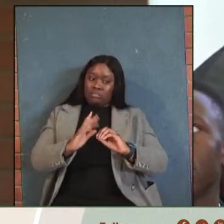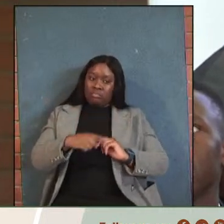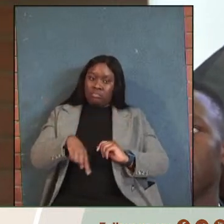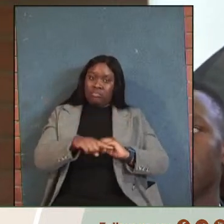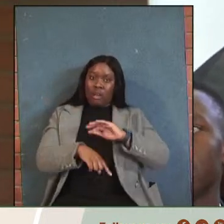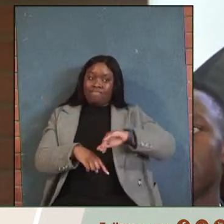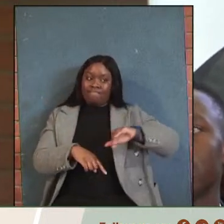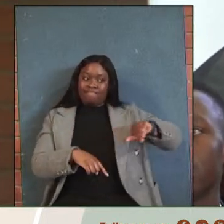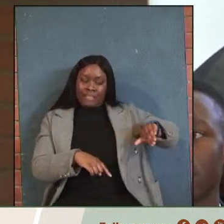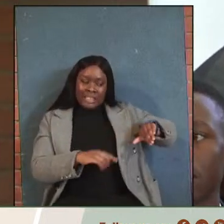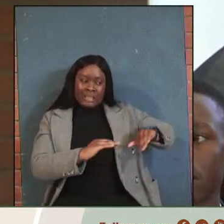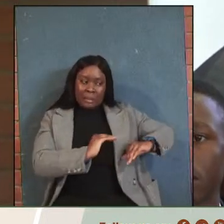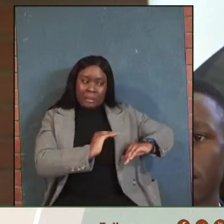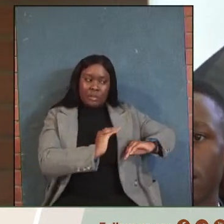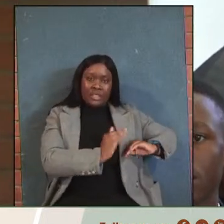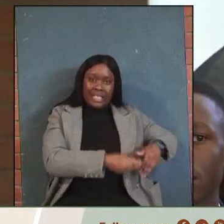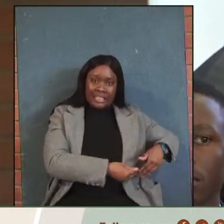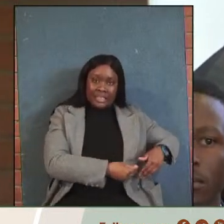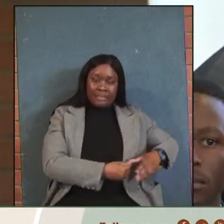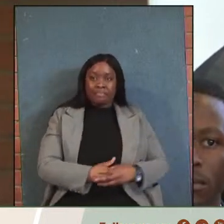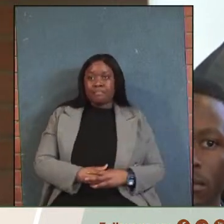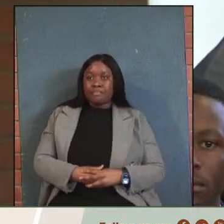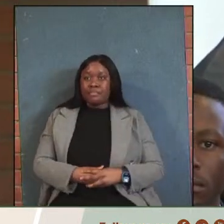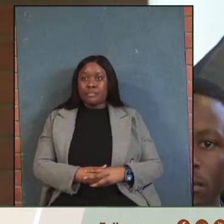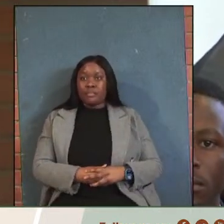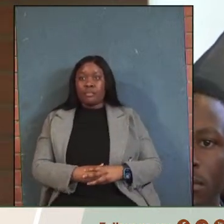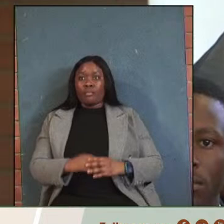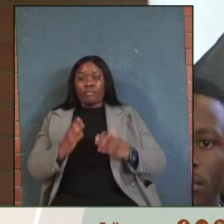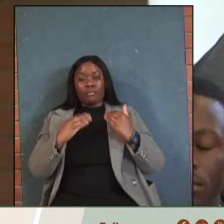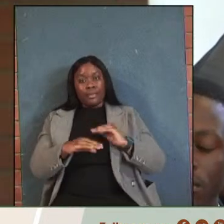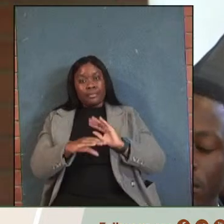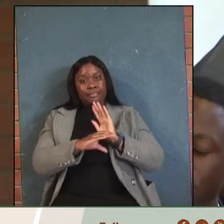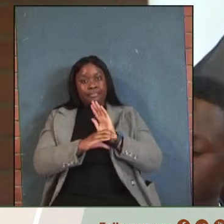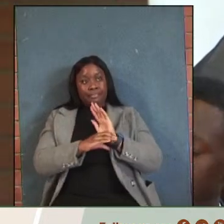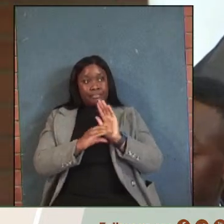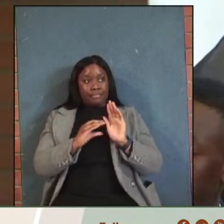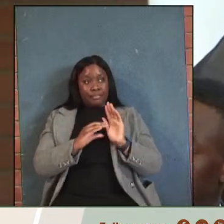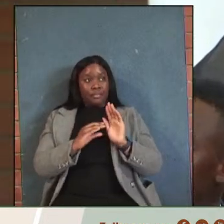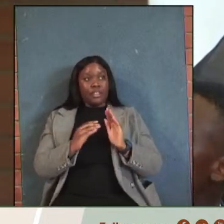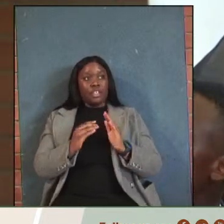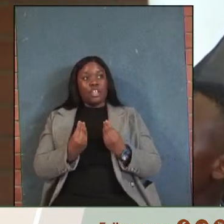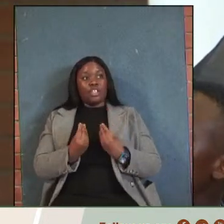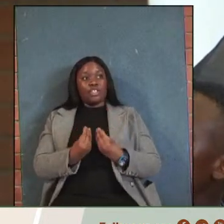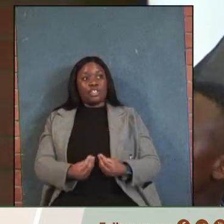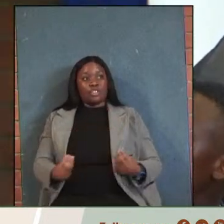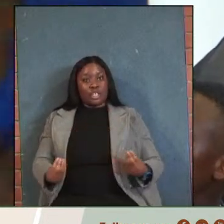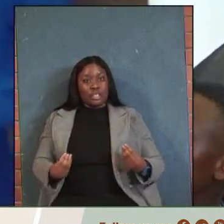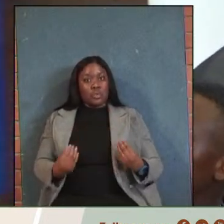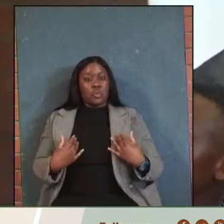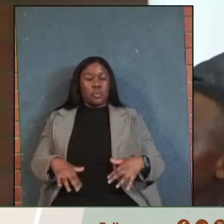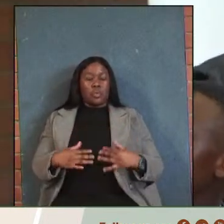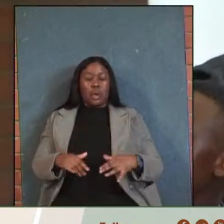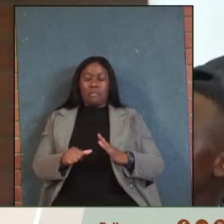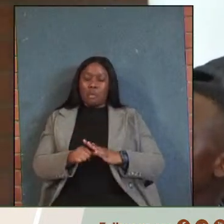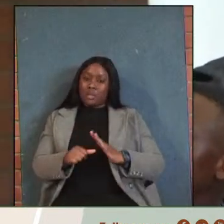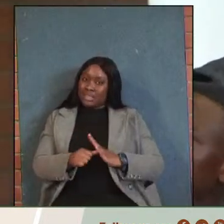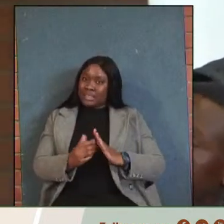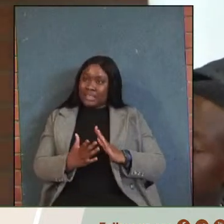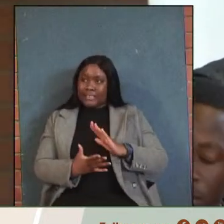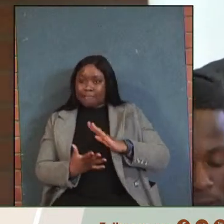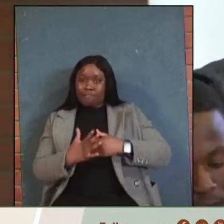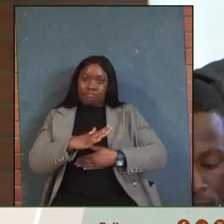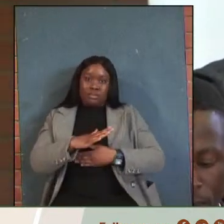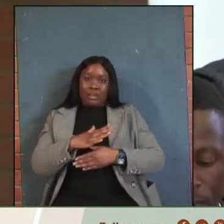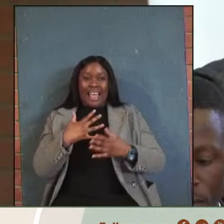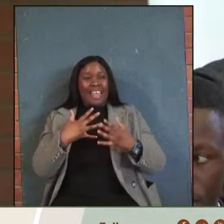very important clause, says a child's interests are the most important consideration in any